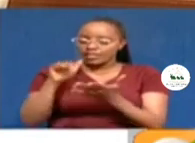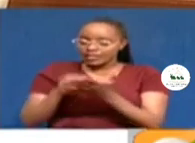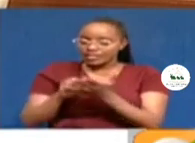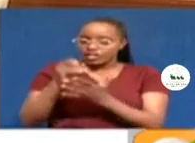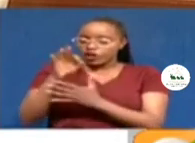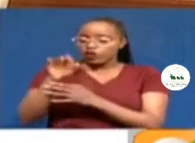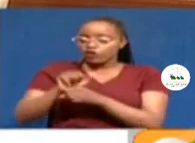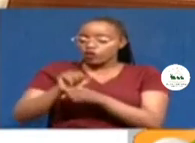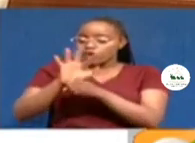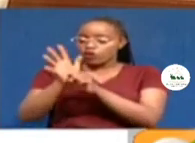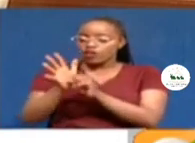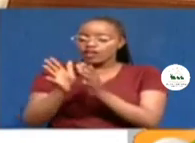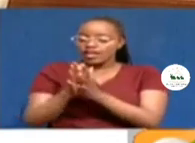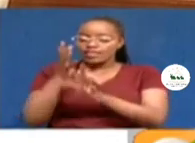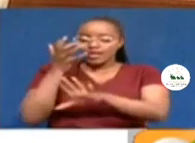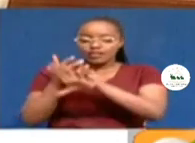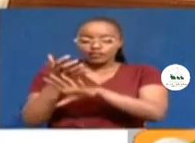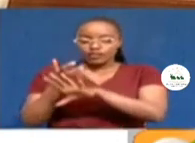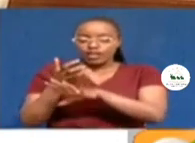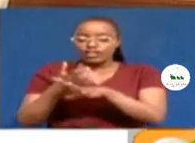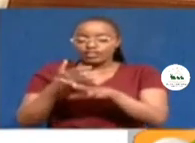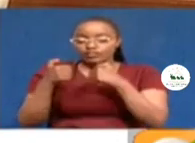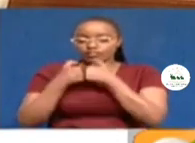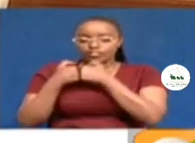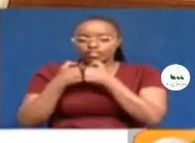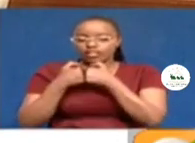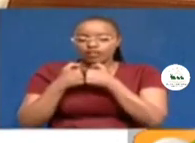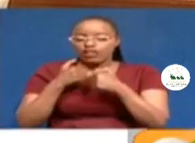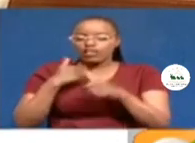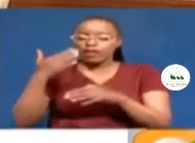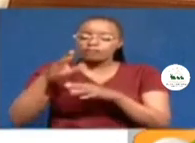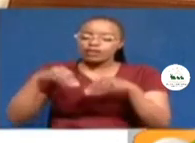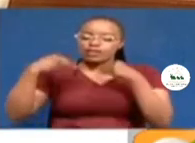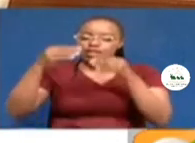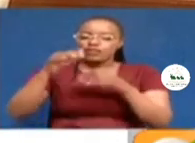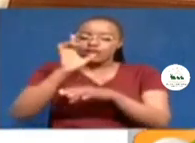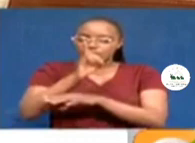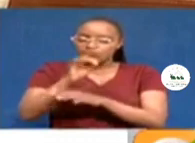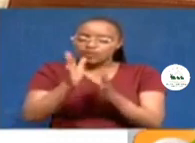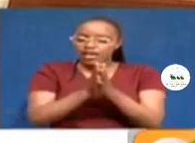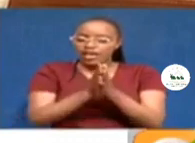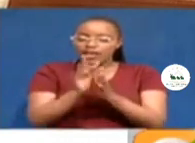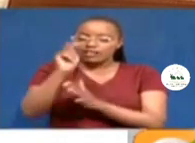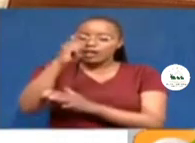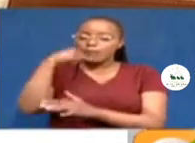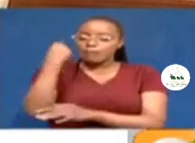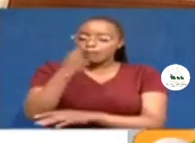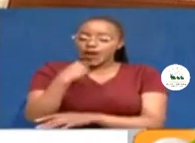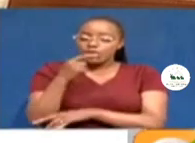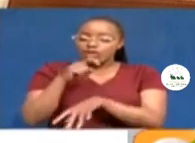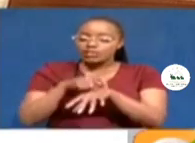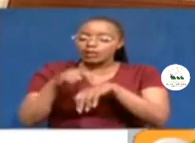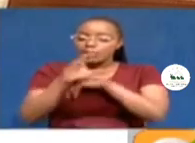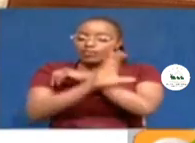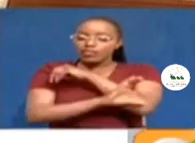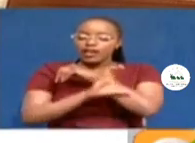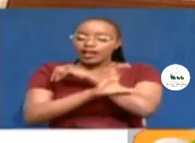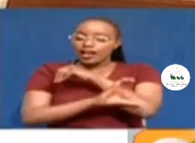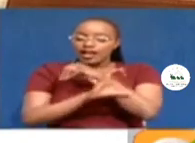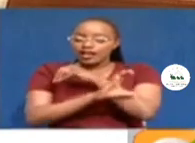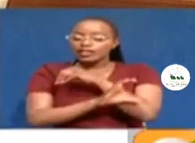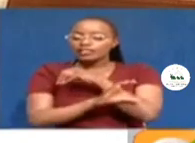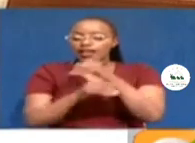of a pandemic and difficulties, restored discipline. As a president who, when the country was